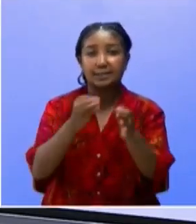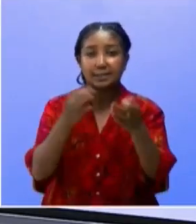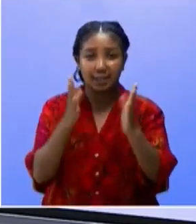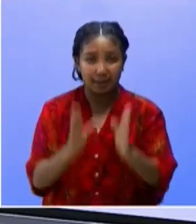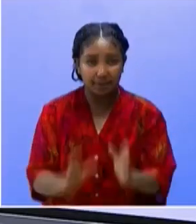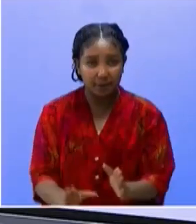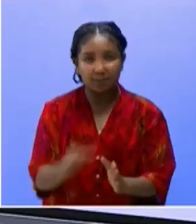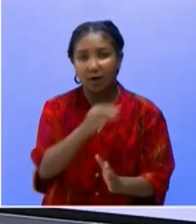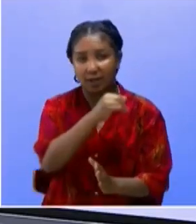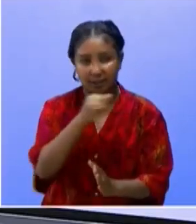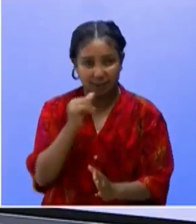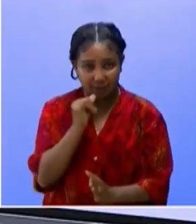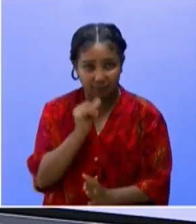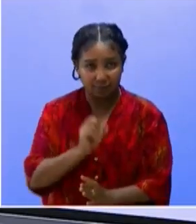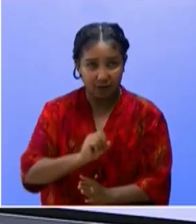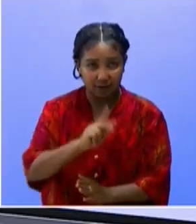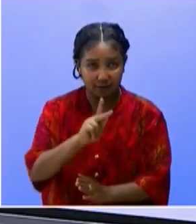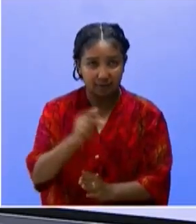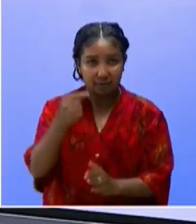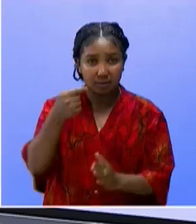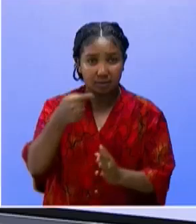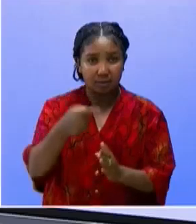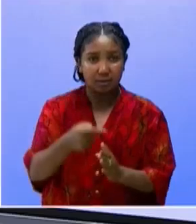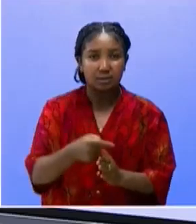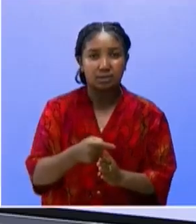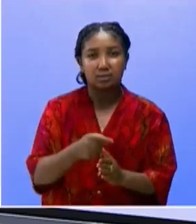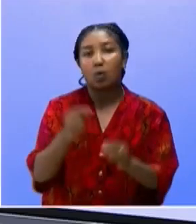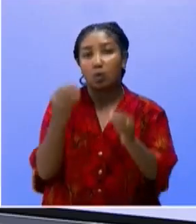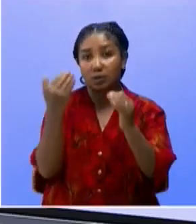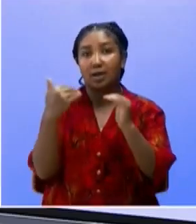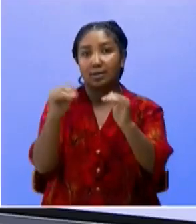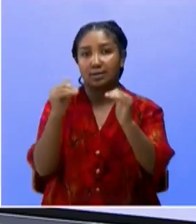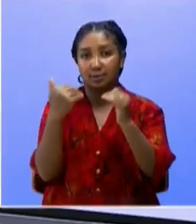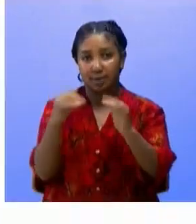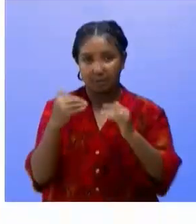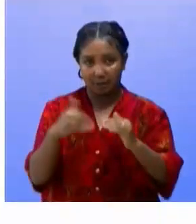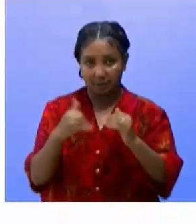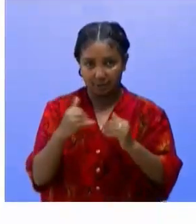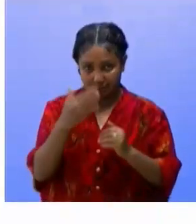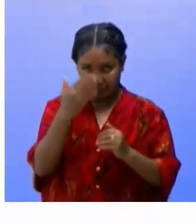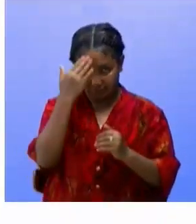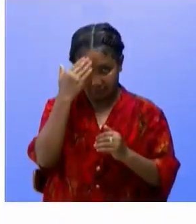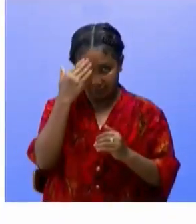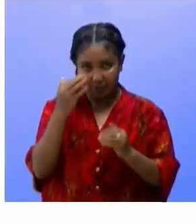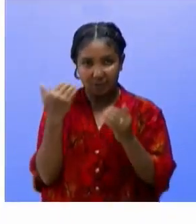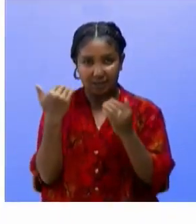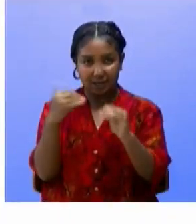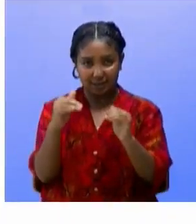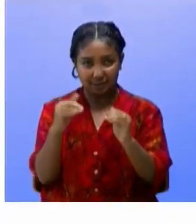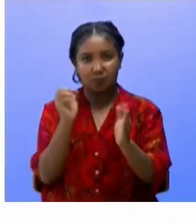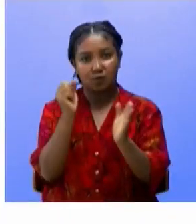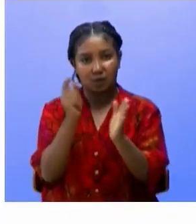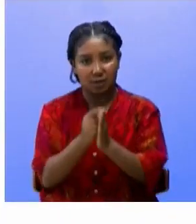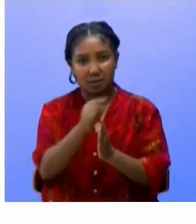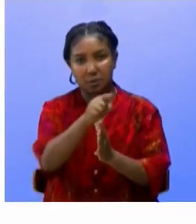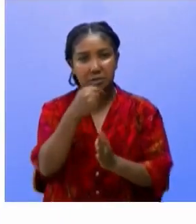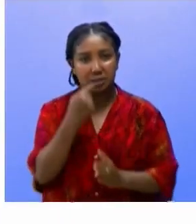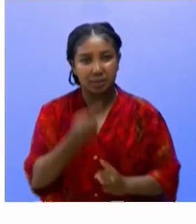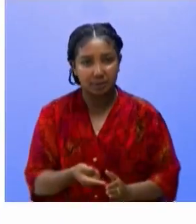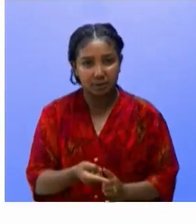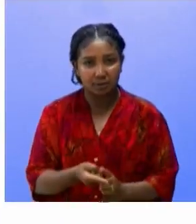descriptive adjective. Yeah? What do we say? Size. Size is obviously common, right? Size. For example, you say